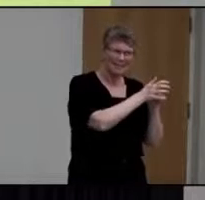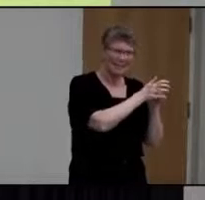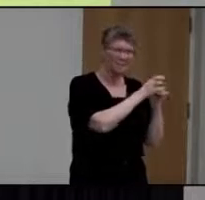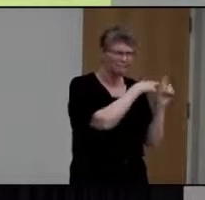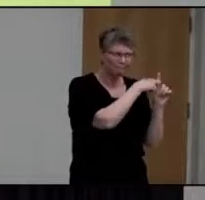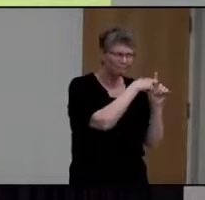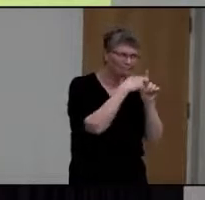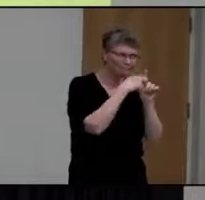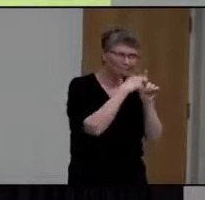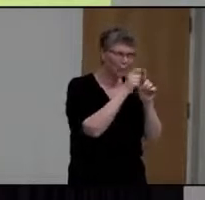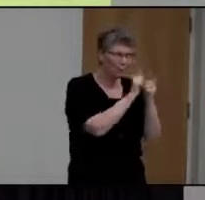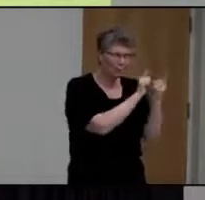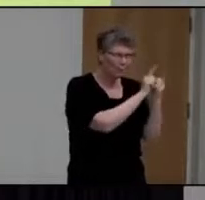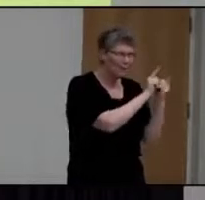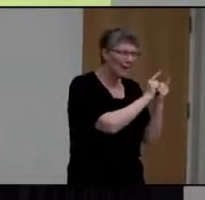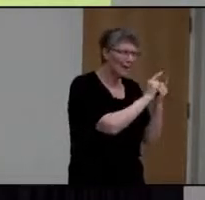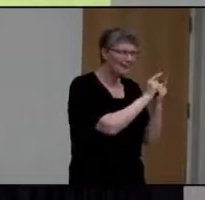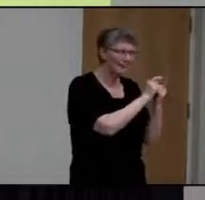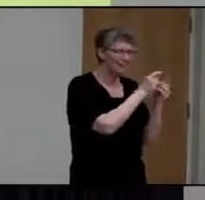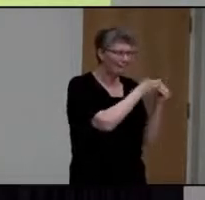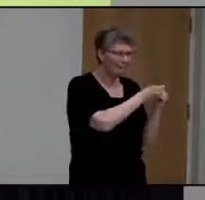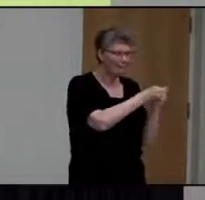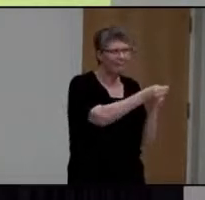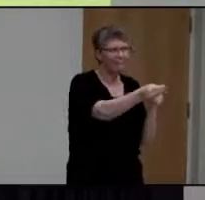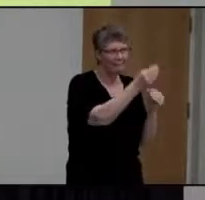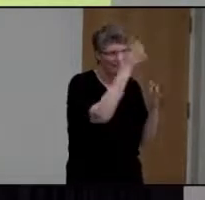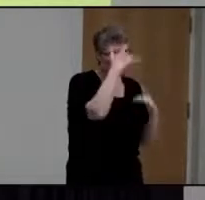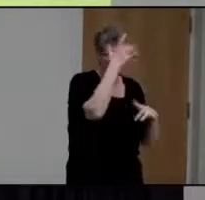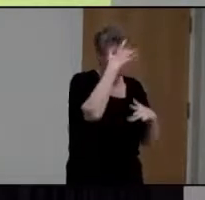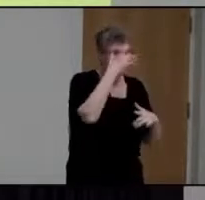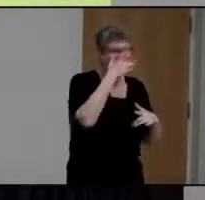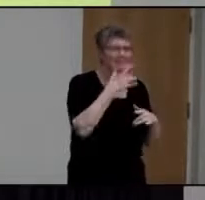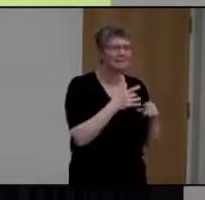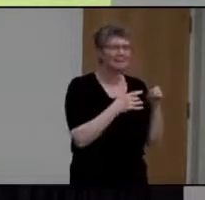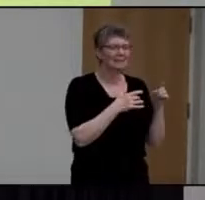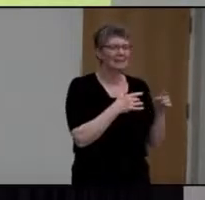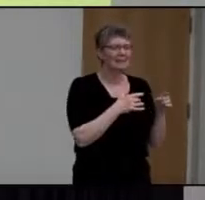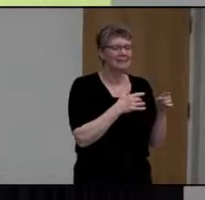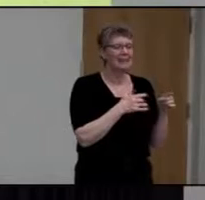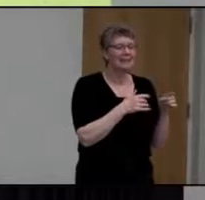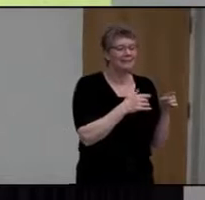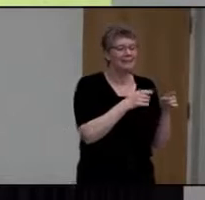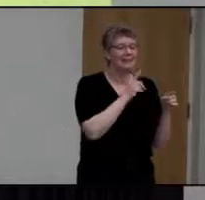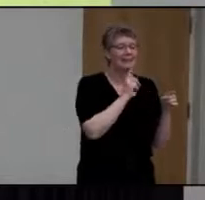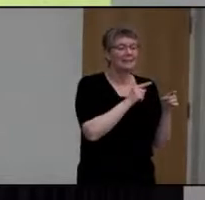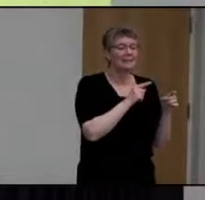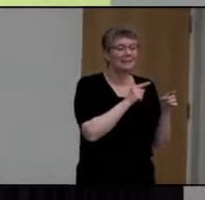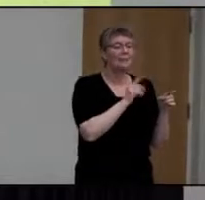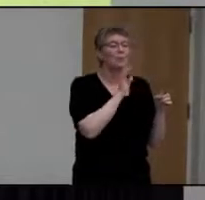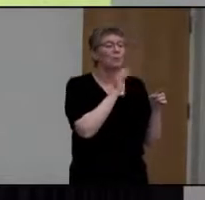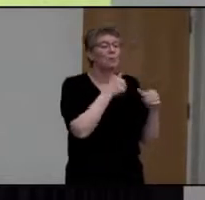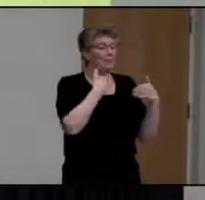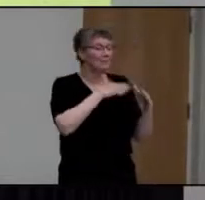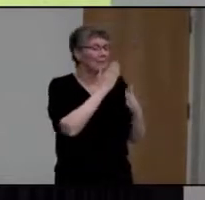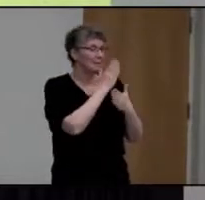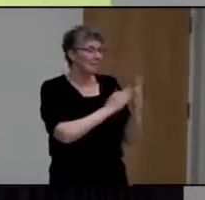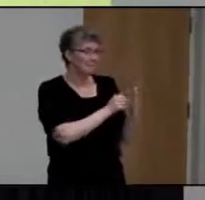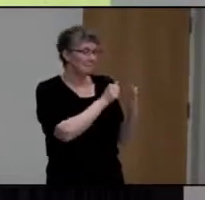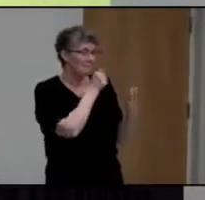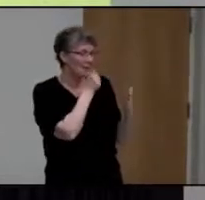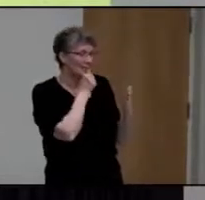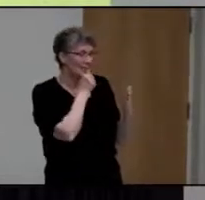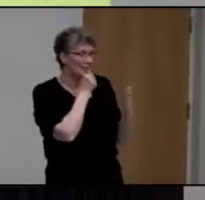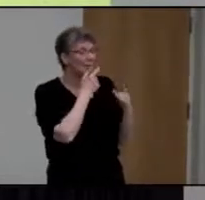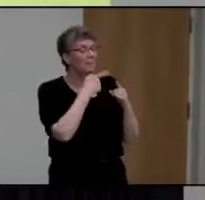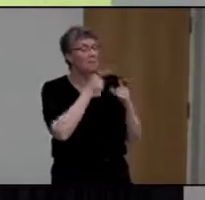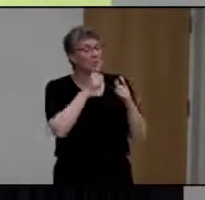an exact mapping and logging of everywhere you've gone, and a huge and obvious benefit with regards to containing the spread